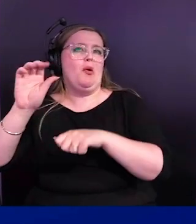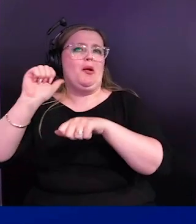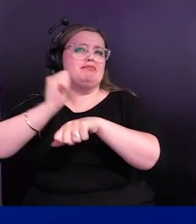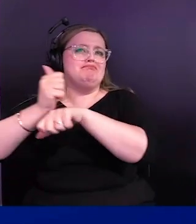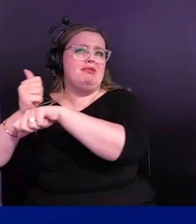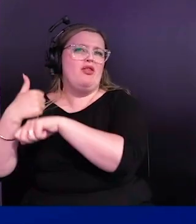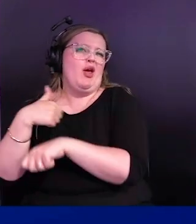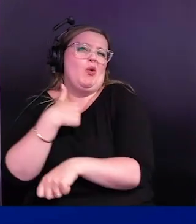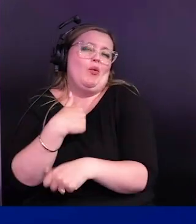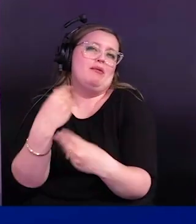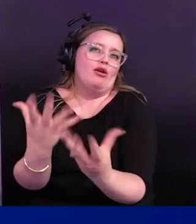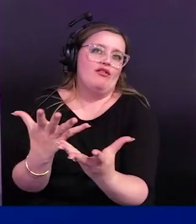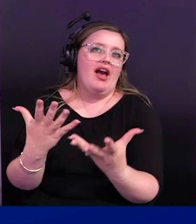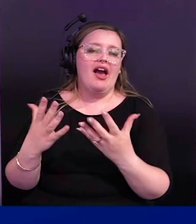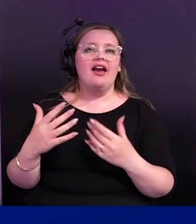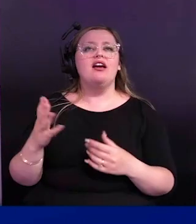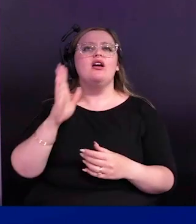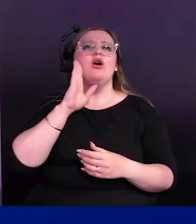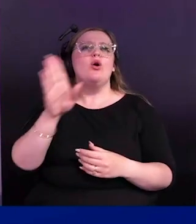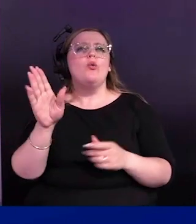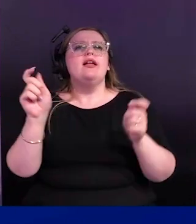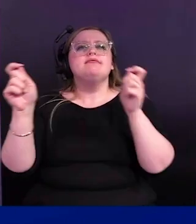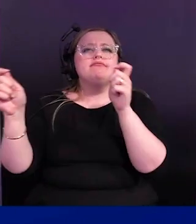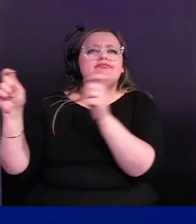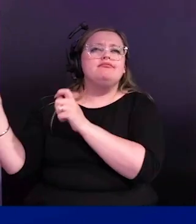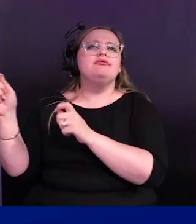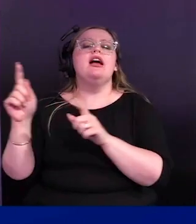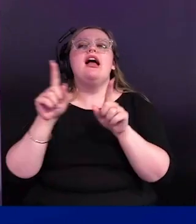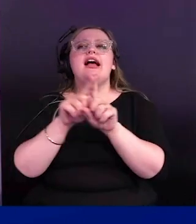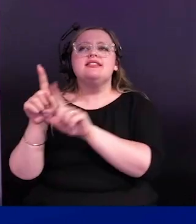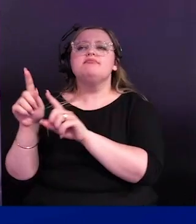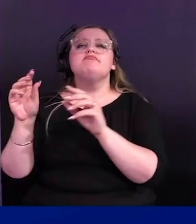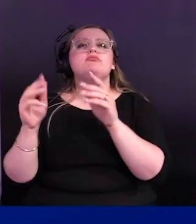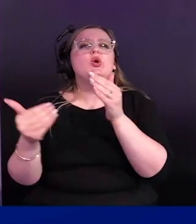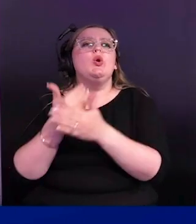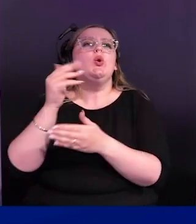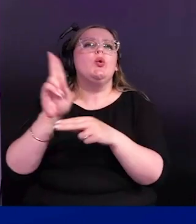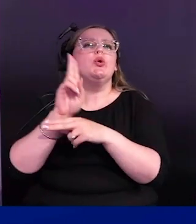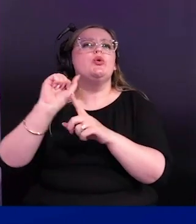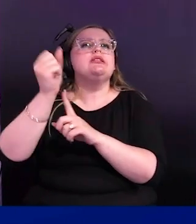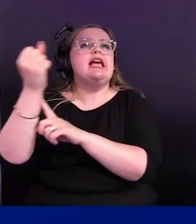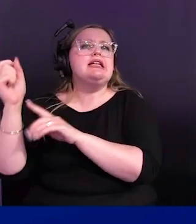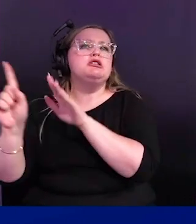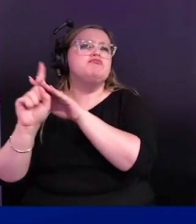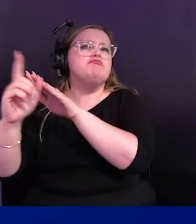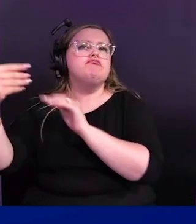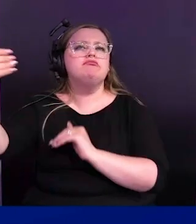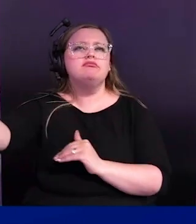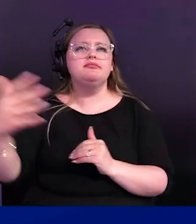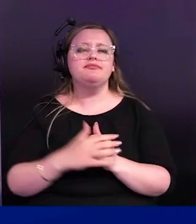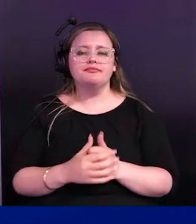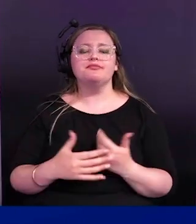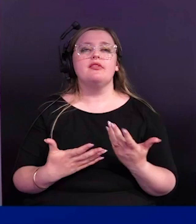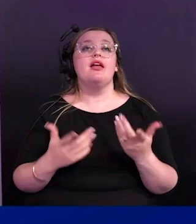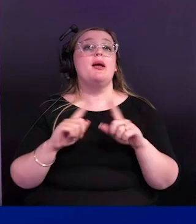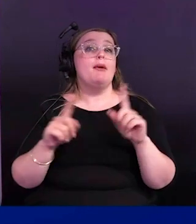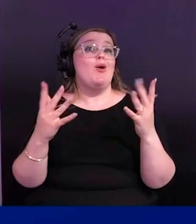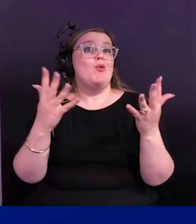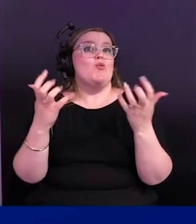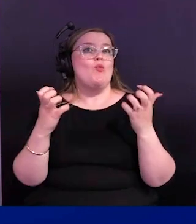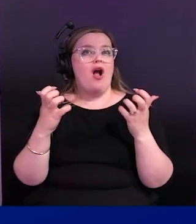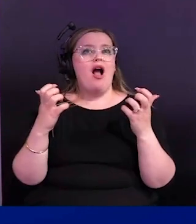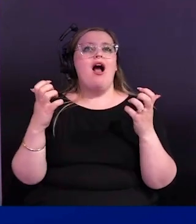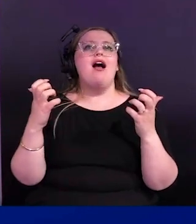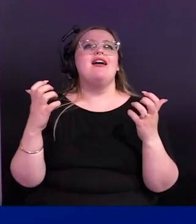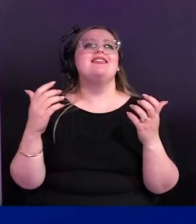adding to as we get more feedback, as we see different new use cases that customers are really using for CloudTrail data. But what we wanted to do was ship a number out